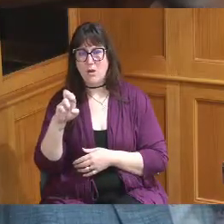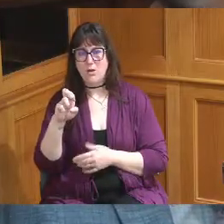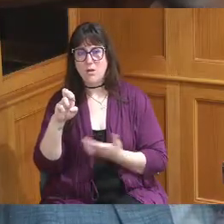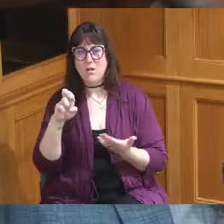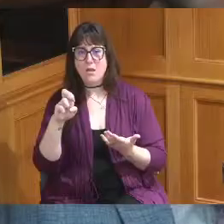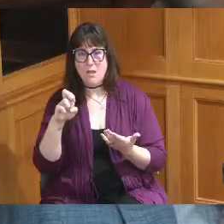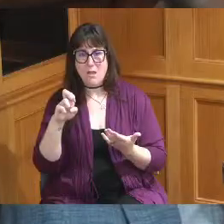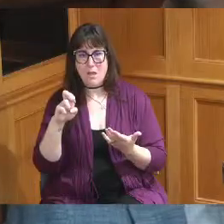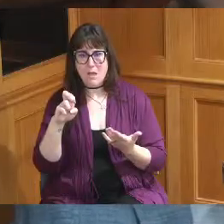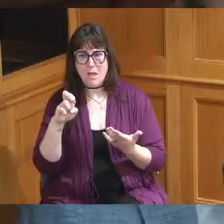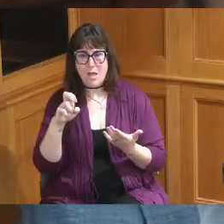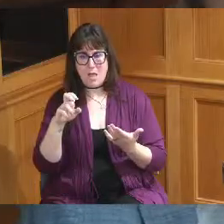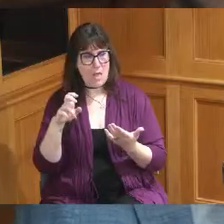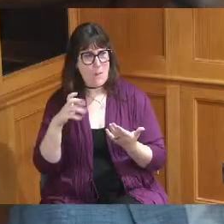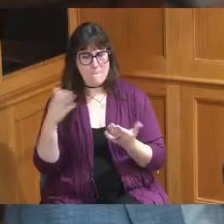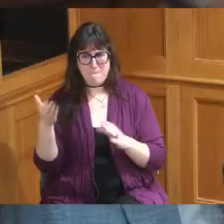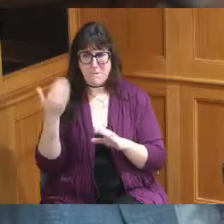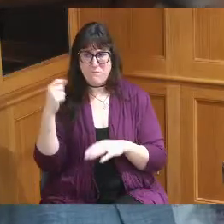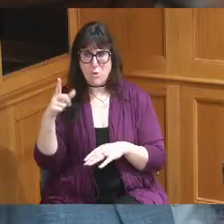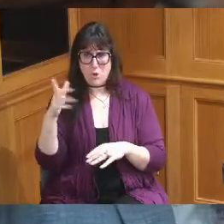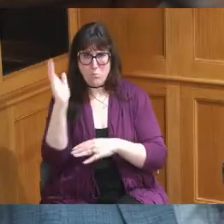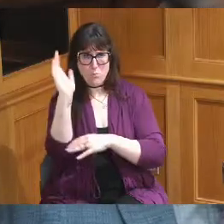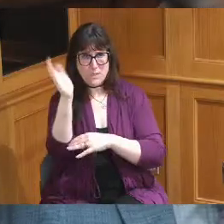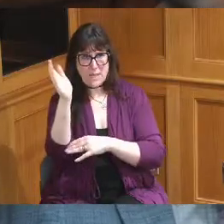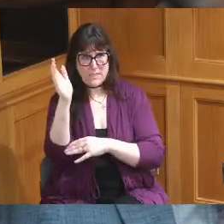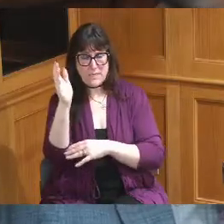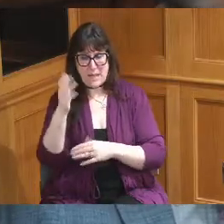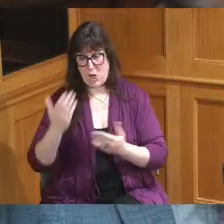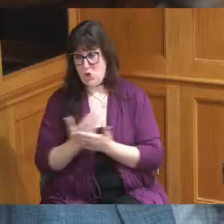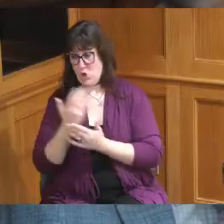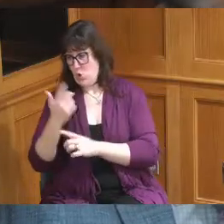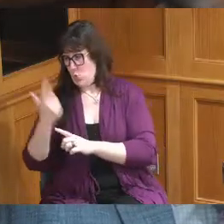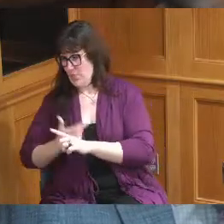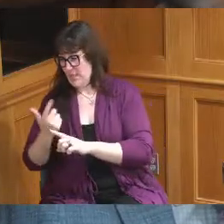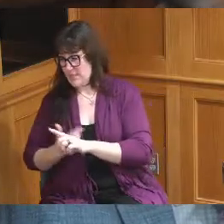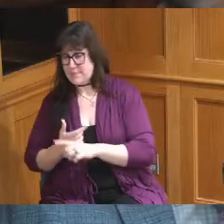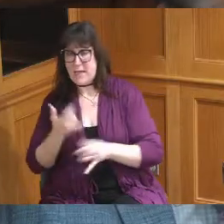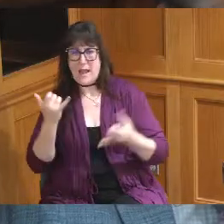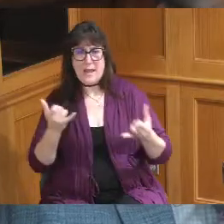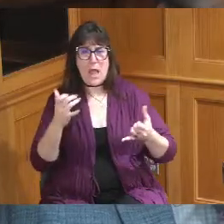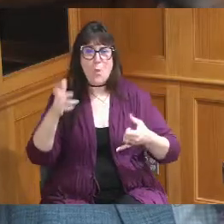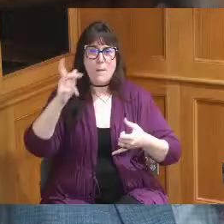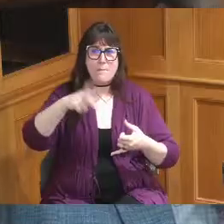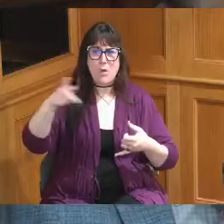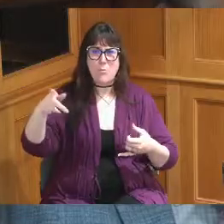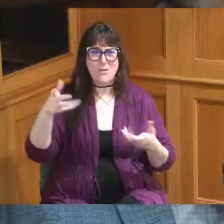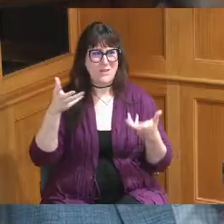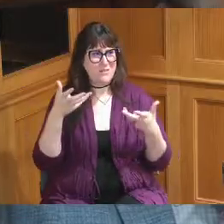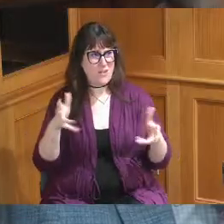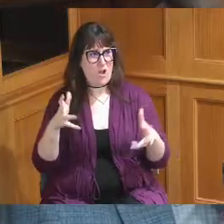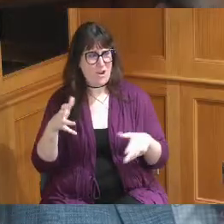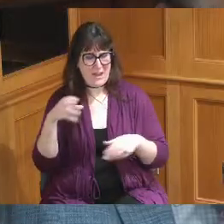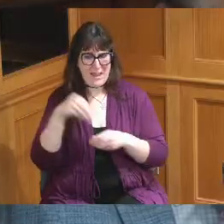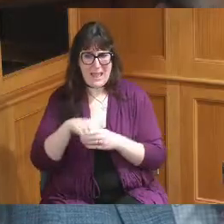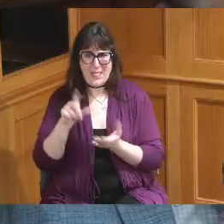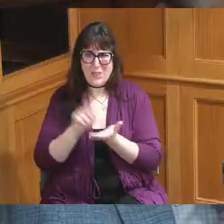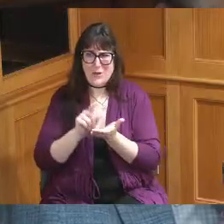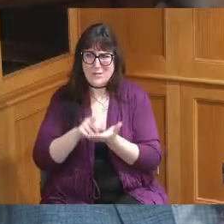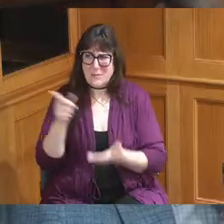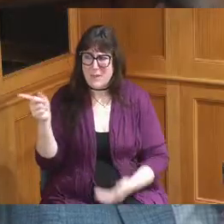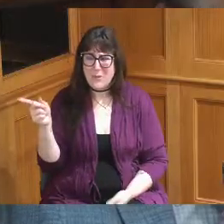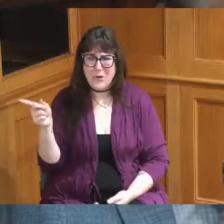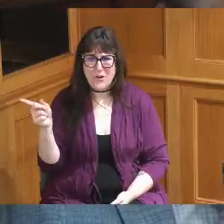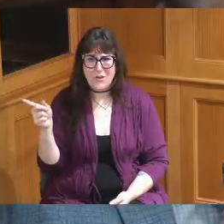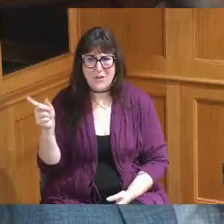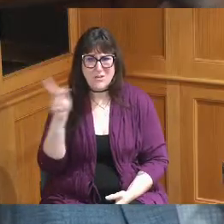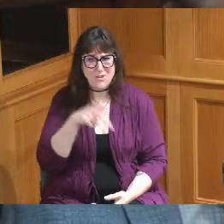Mr. Ludo, you even presented it to the people. You said, now we have a PowerPoint. It's already an Enquirer. So the PowerPoint was